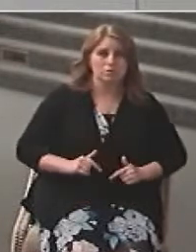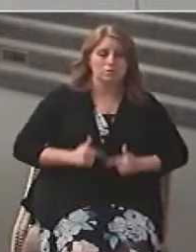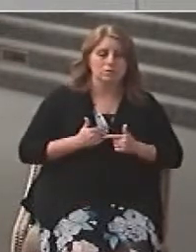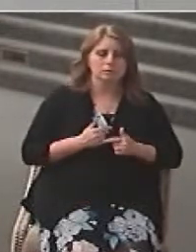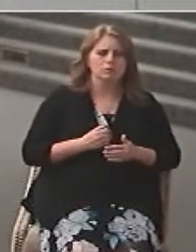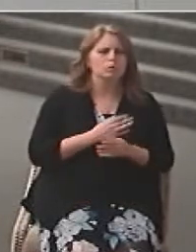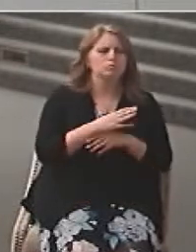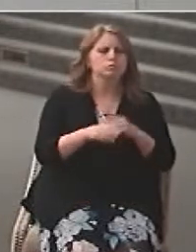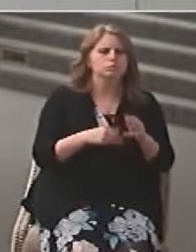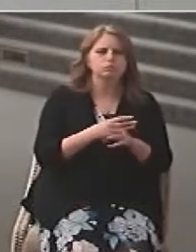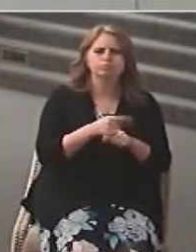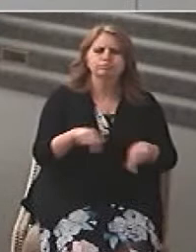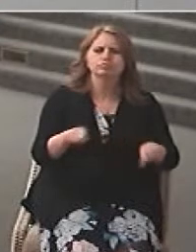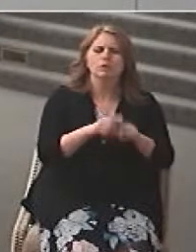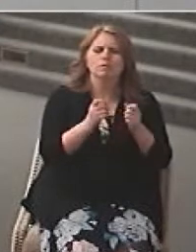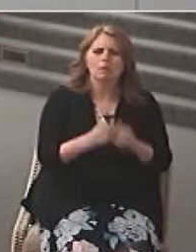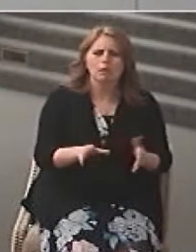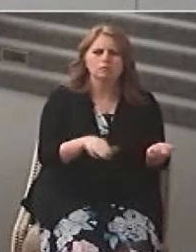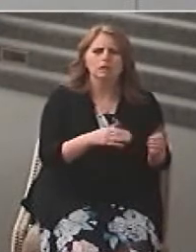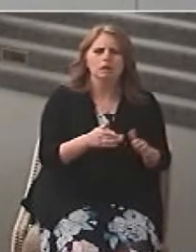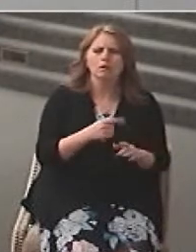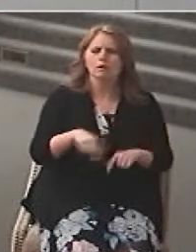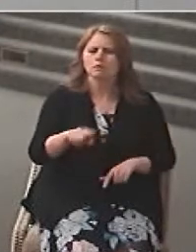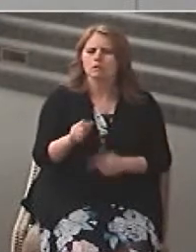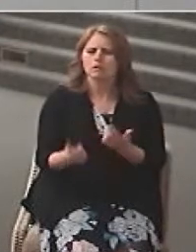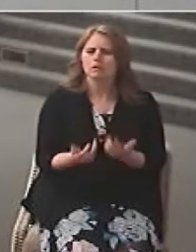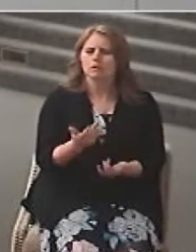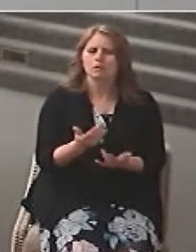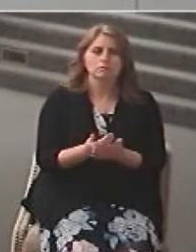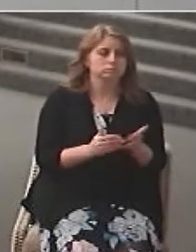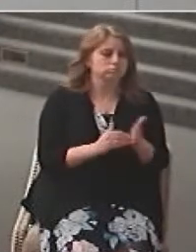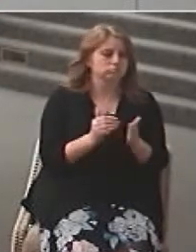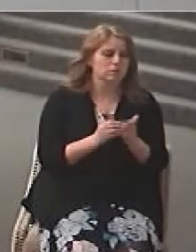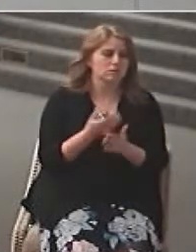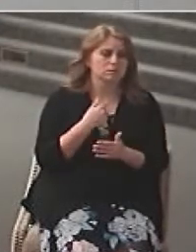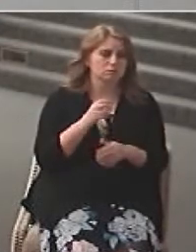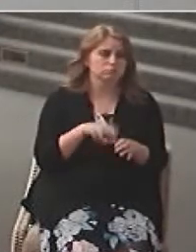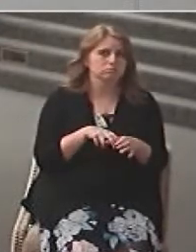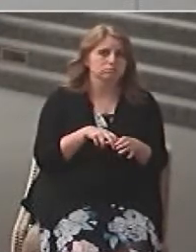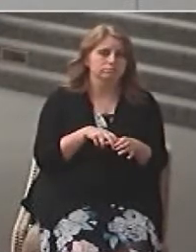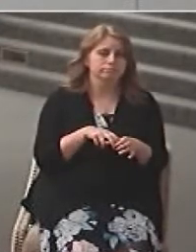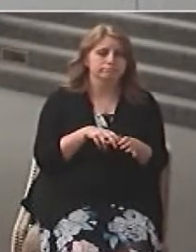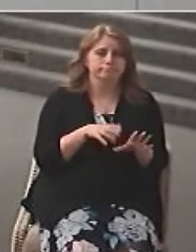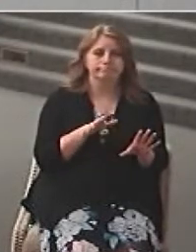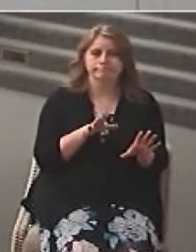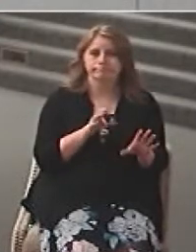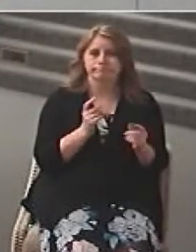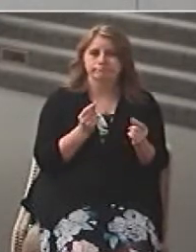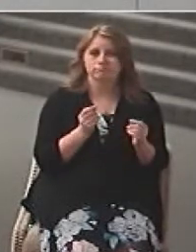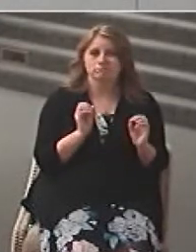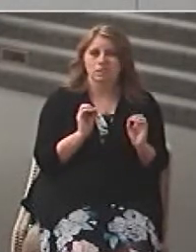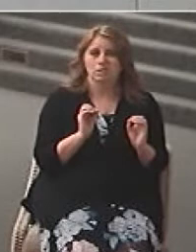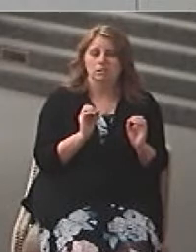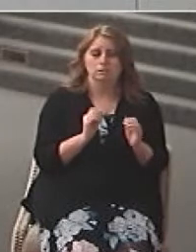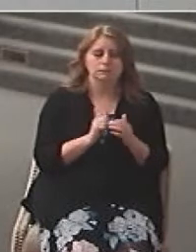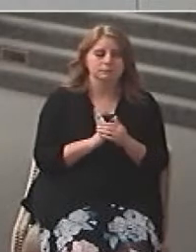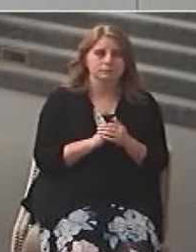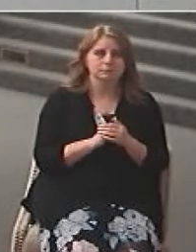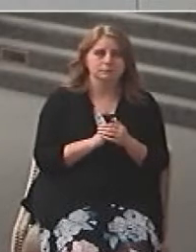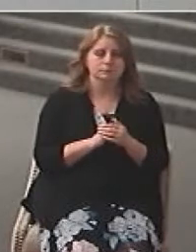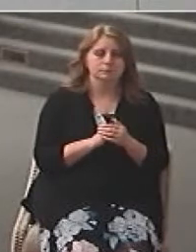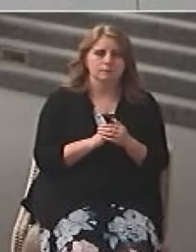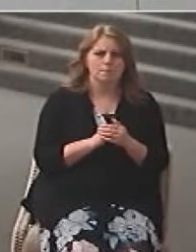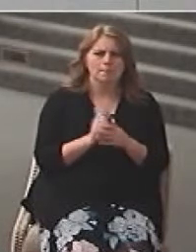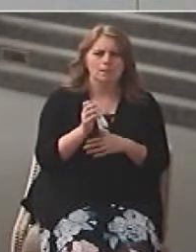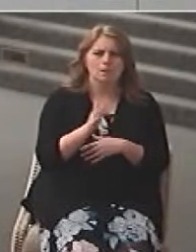there that's lost, dying, going to hell, and oftentimes we sit here and don't do anything about it.